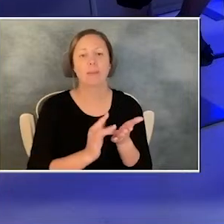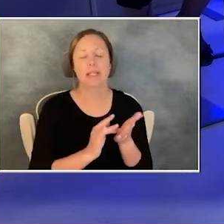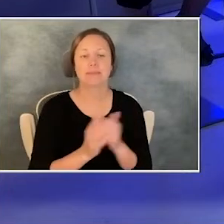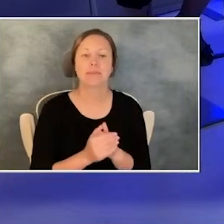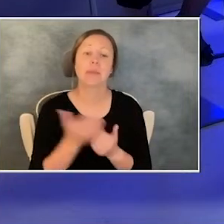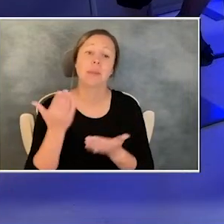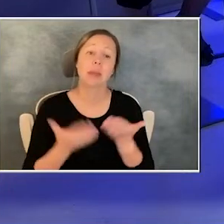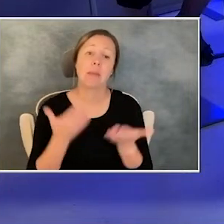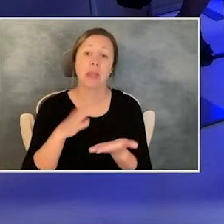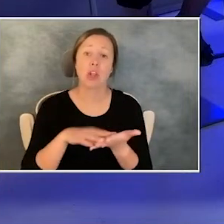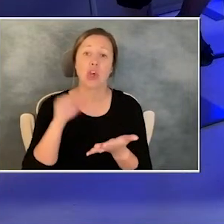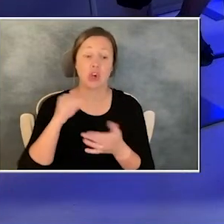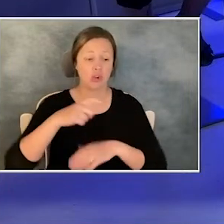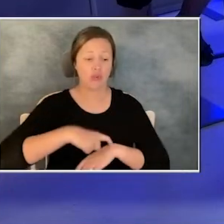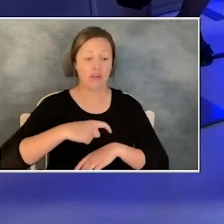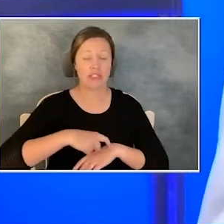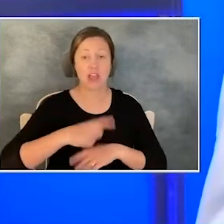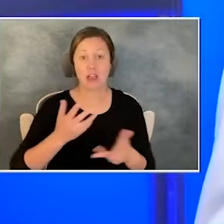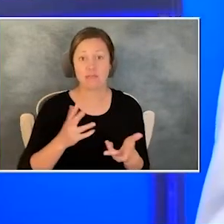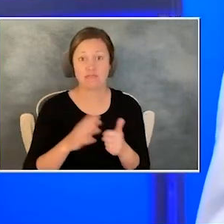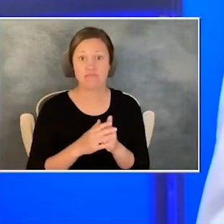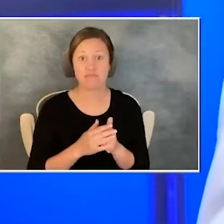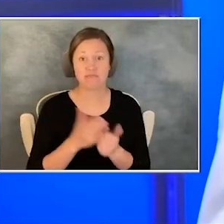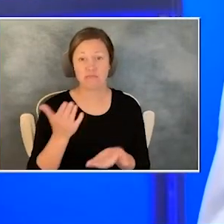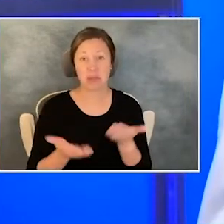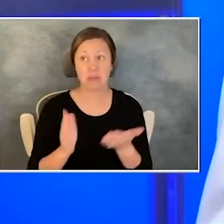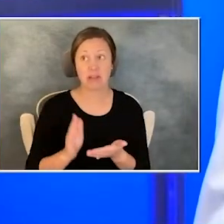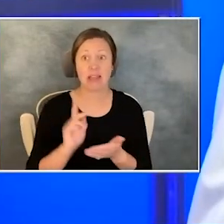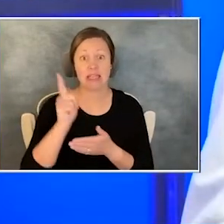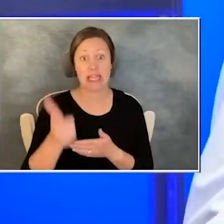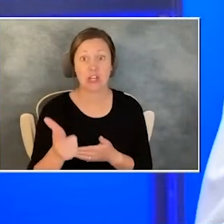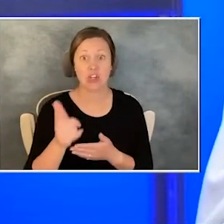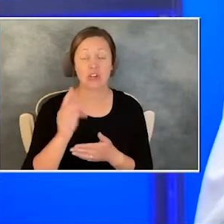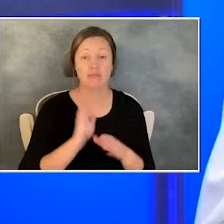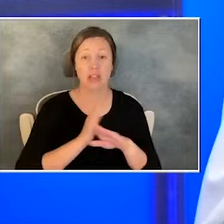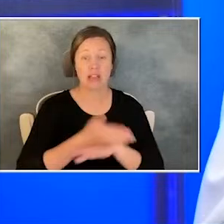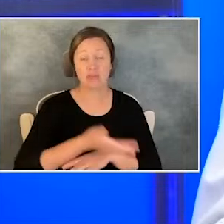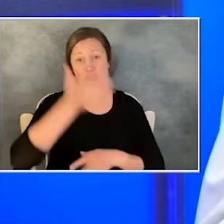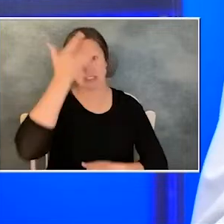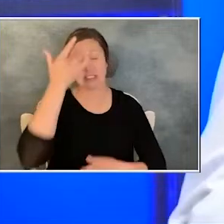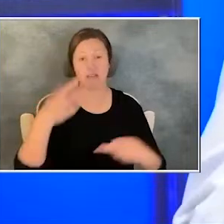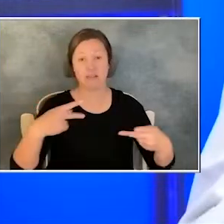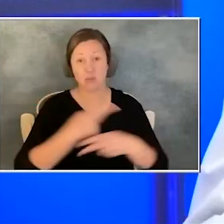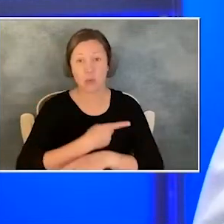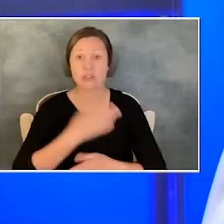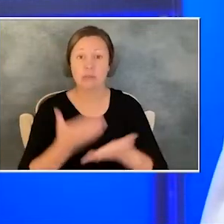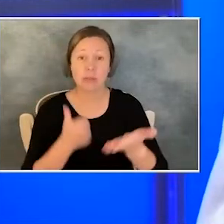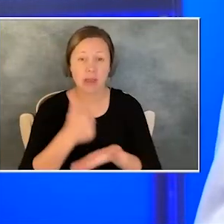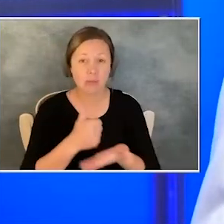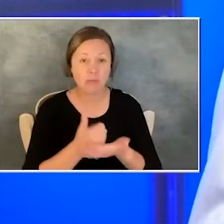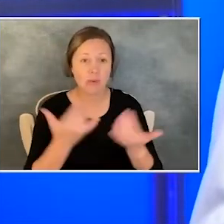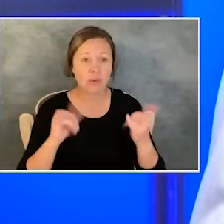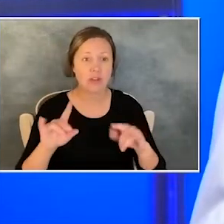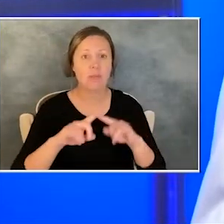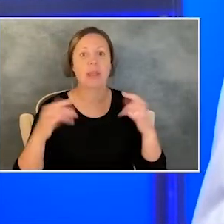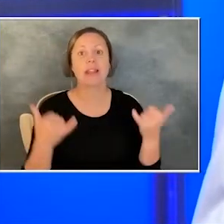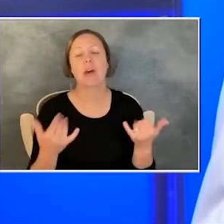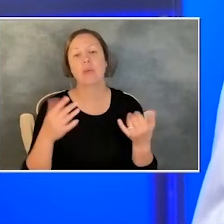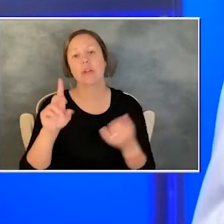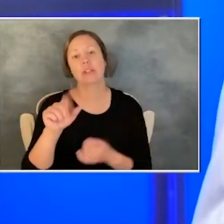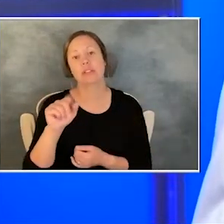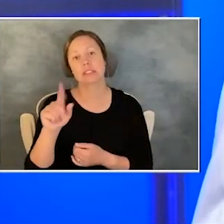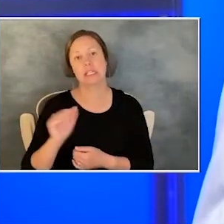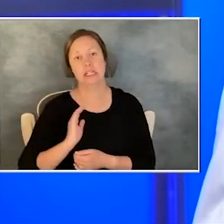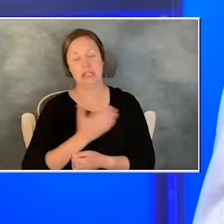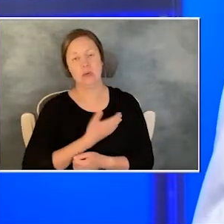you know, in the middle or later stages, these drugs might be helpful. But right now, the data and our experience with it suggests that